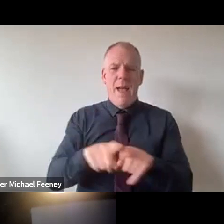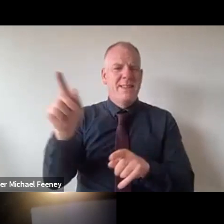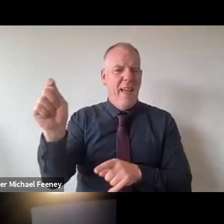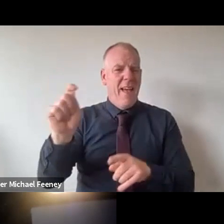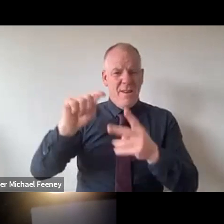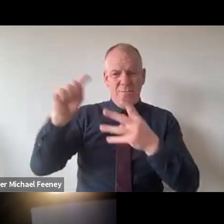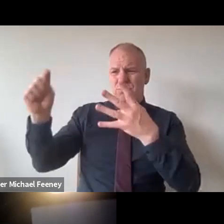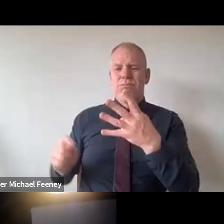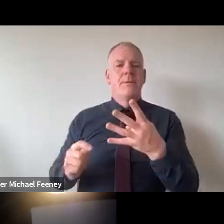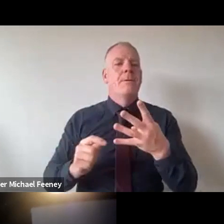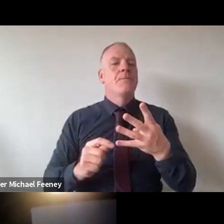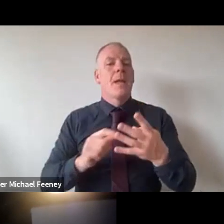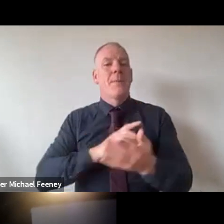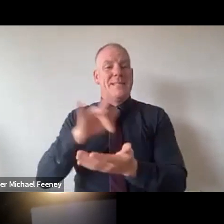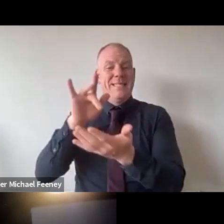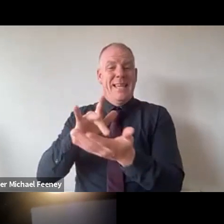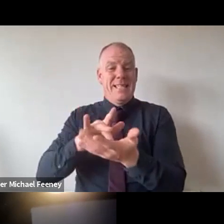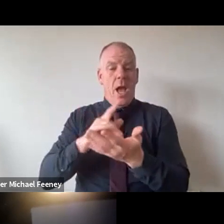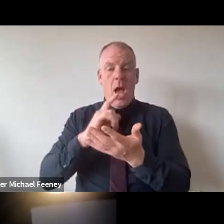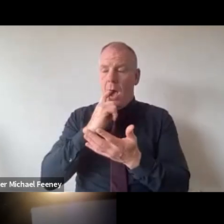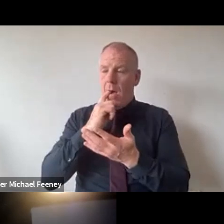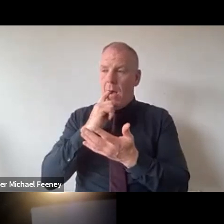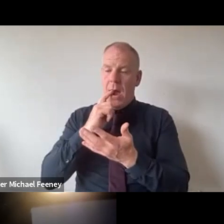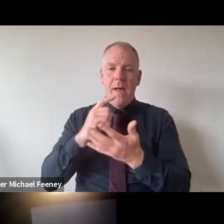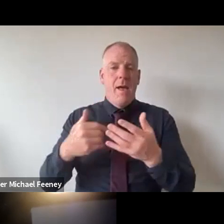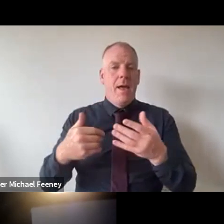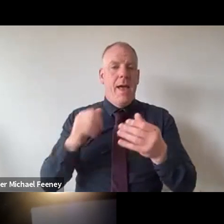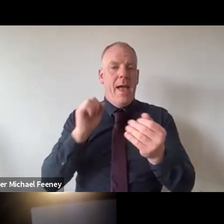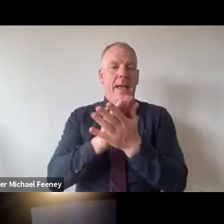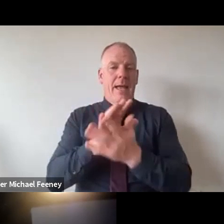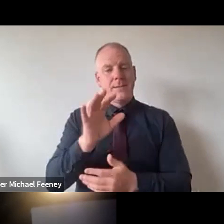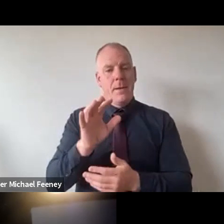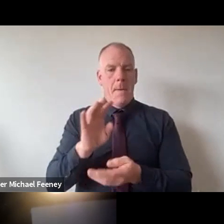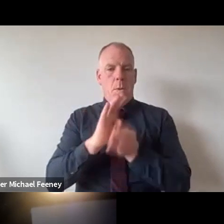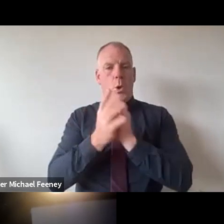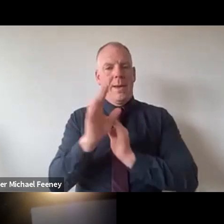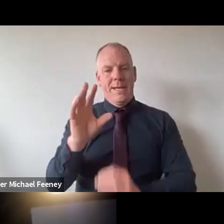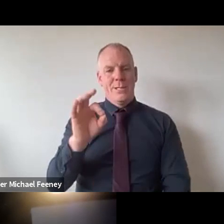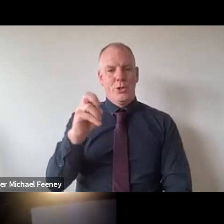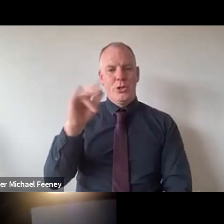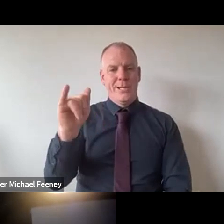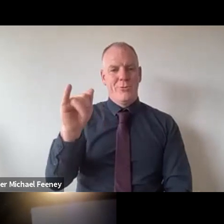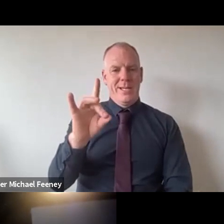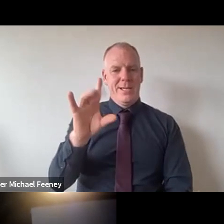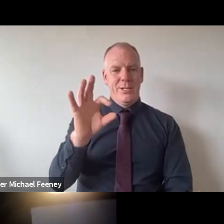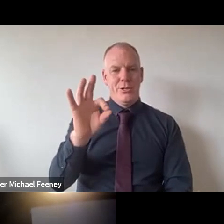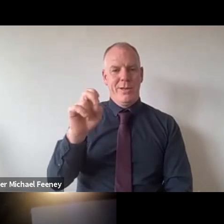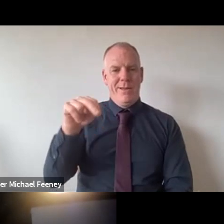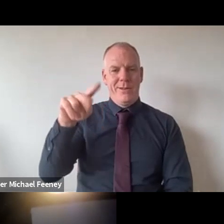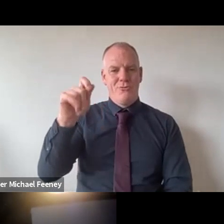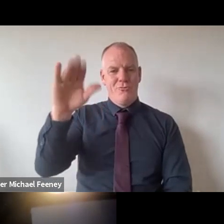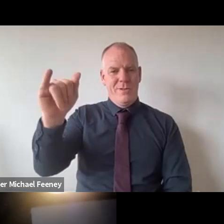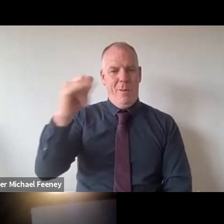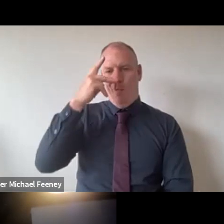Tallinn. But I suppose with the inner city, we're coming crashing up against gentrification, and it's always there, the complete contrast